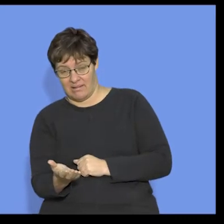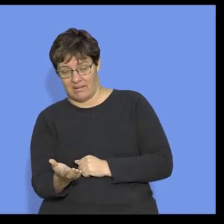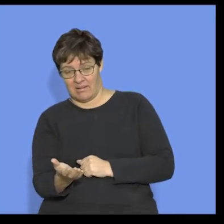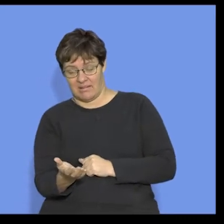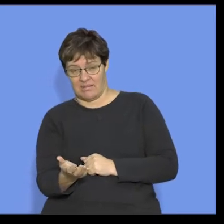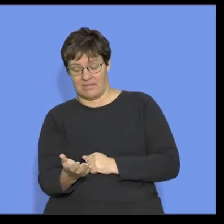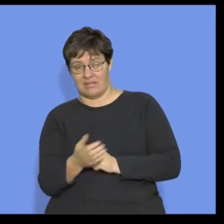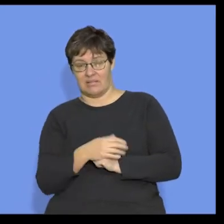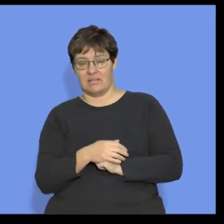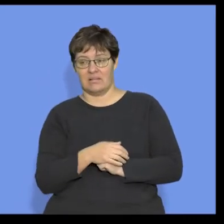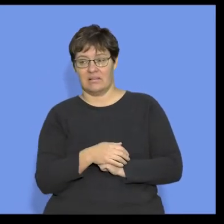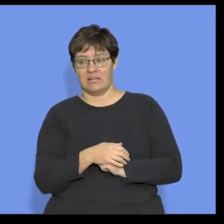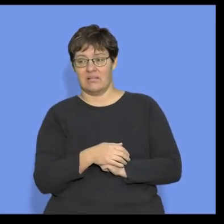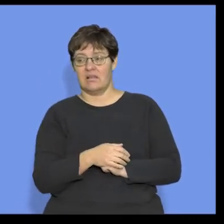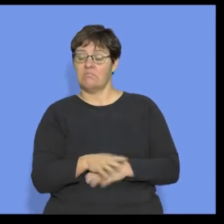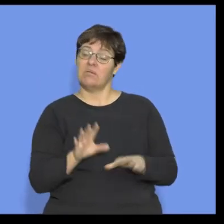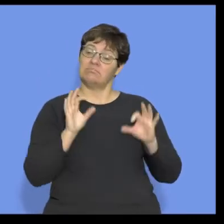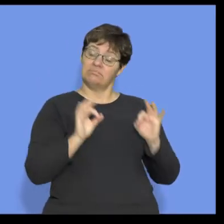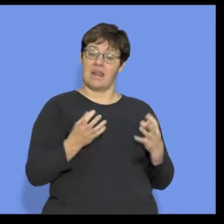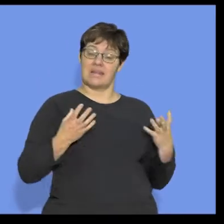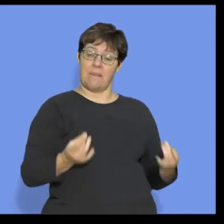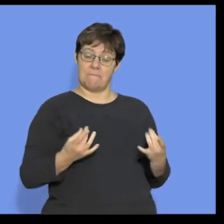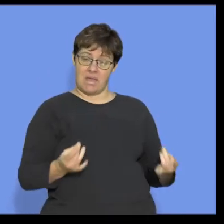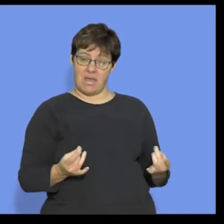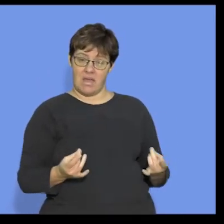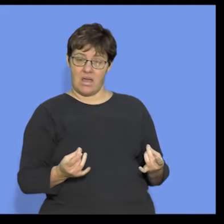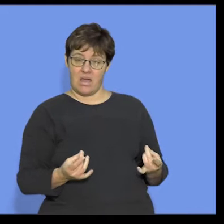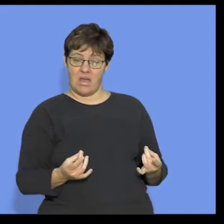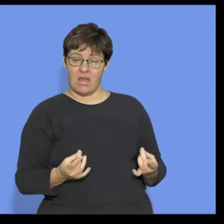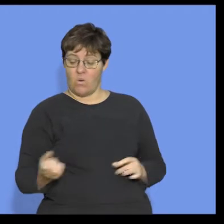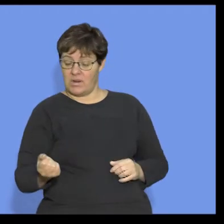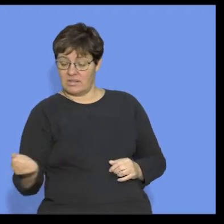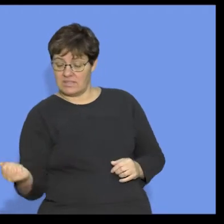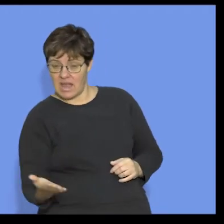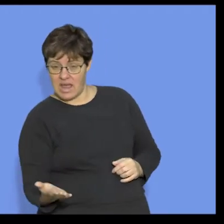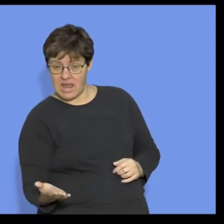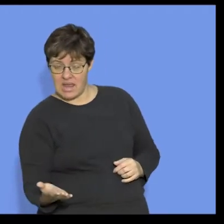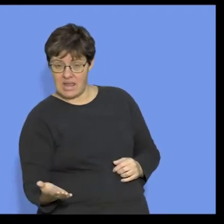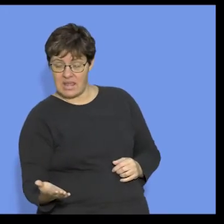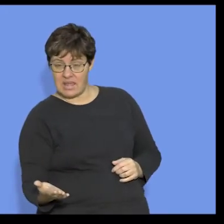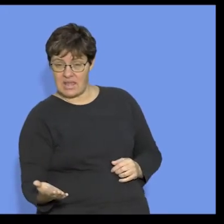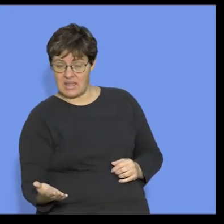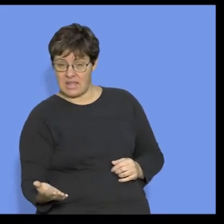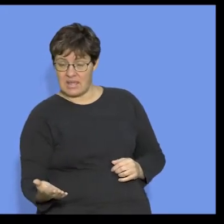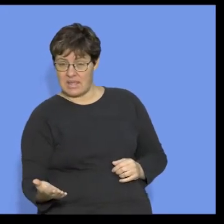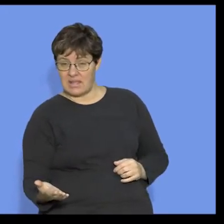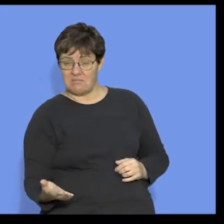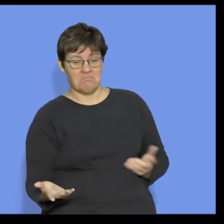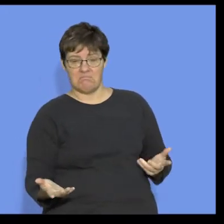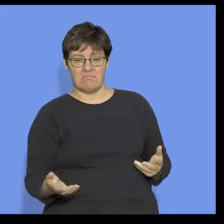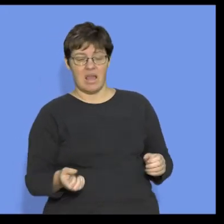die. The chance of getting a particular number on a die, second